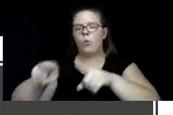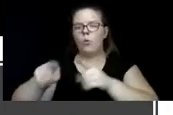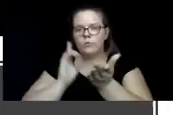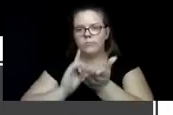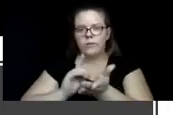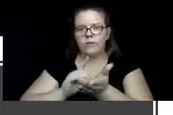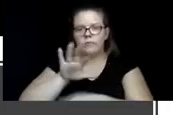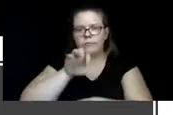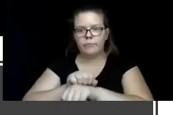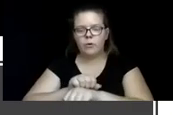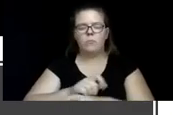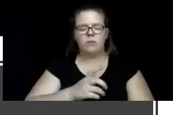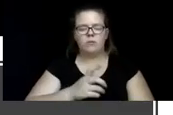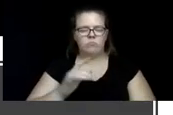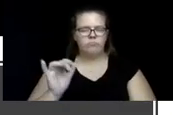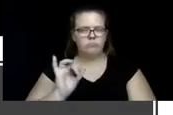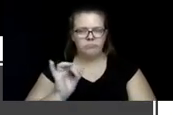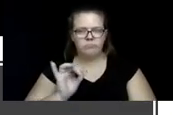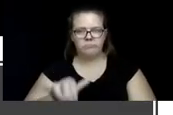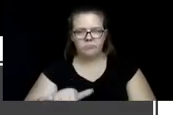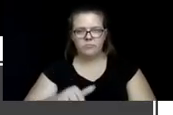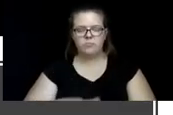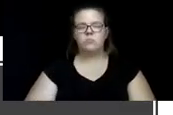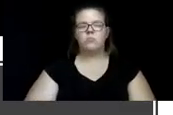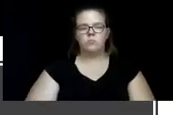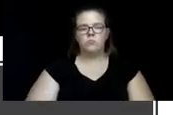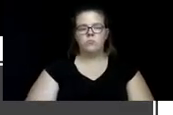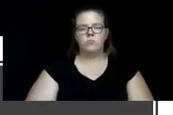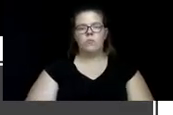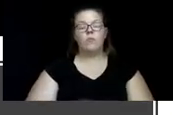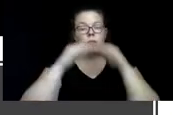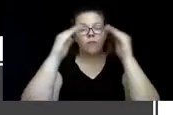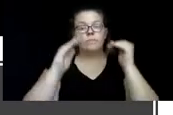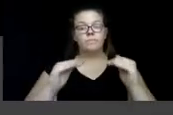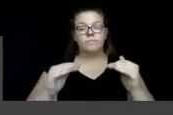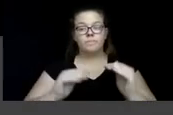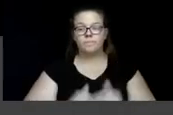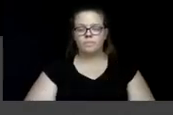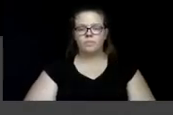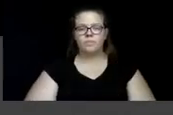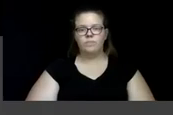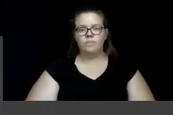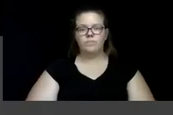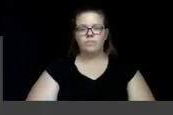lines. Next slide, please.